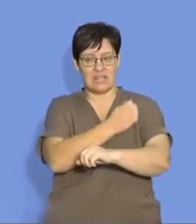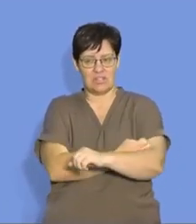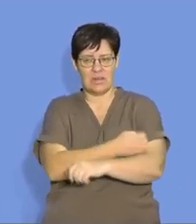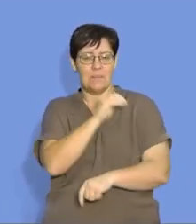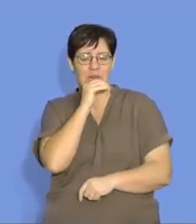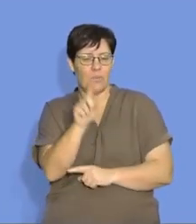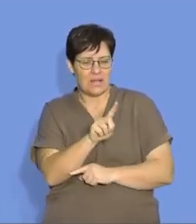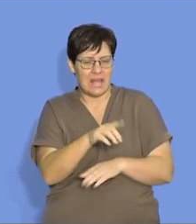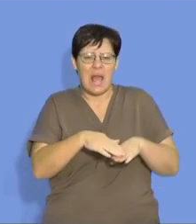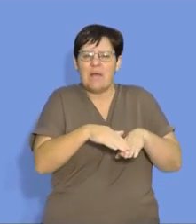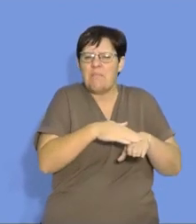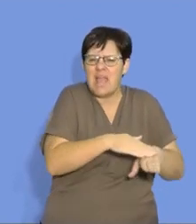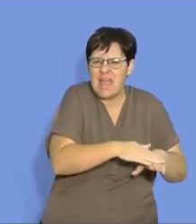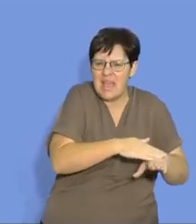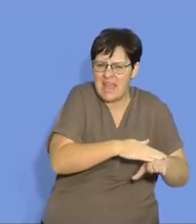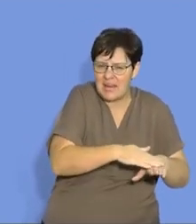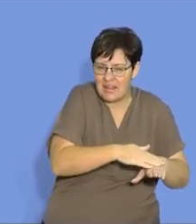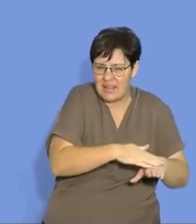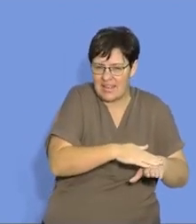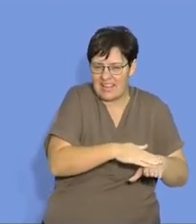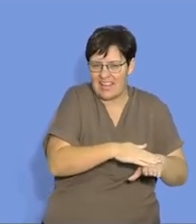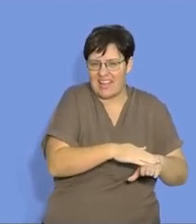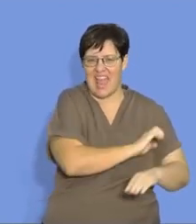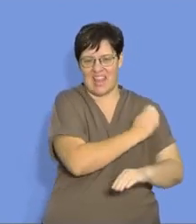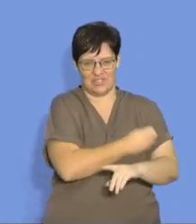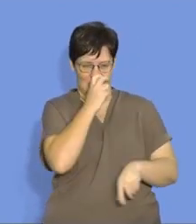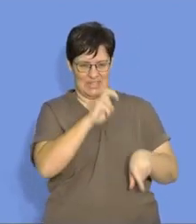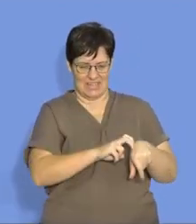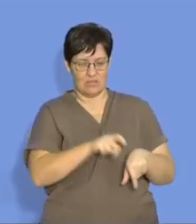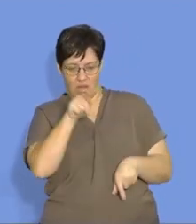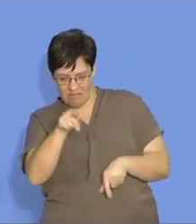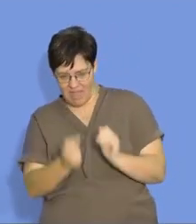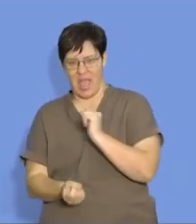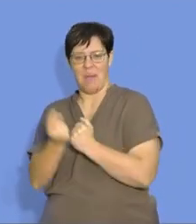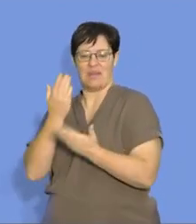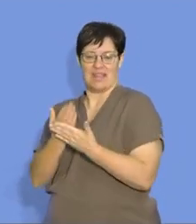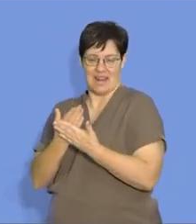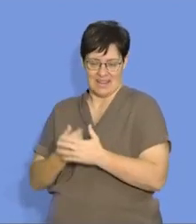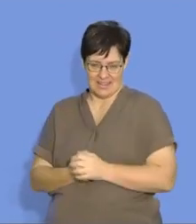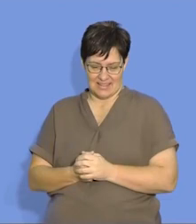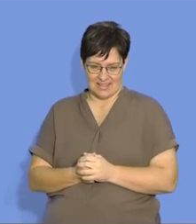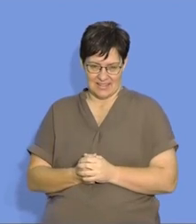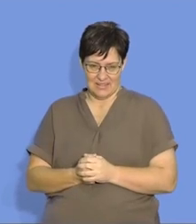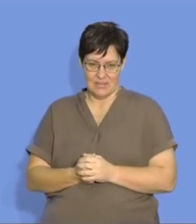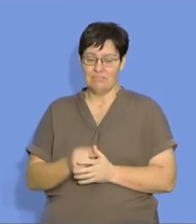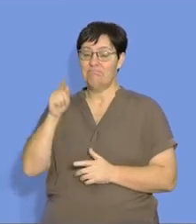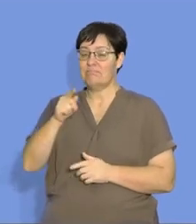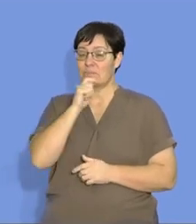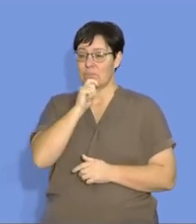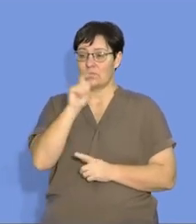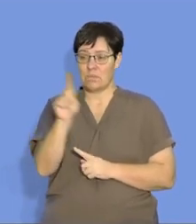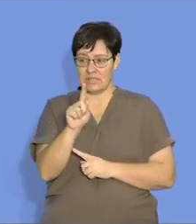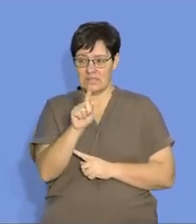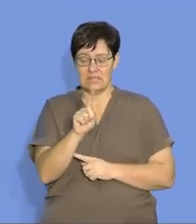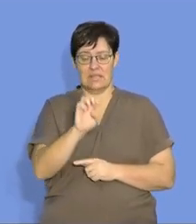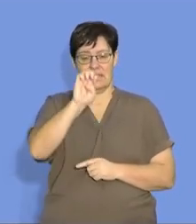your minimum energy that is needed for this reaction to take place. We use the